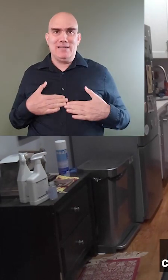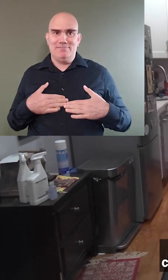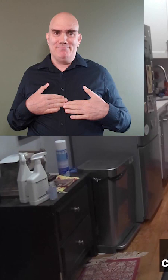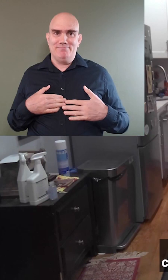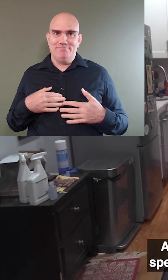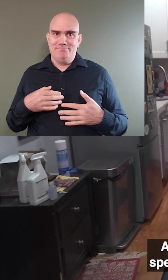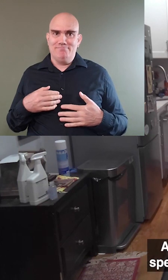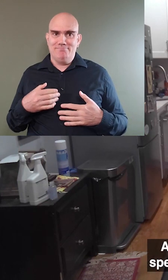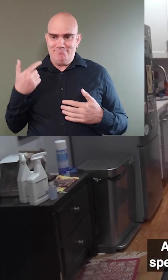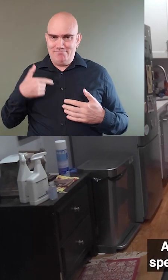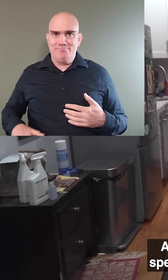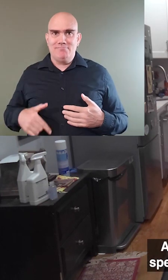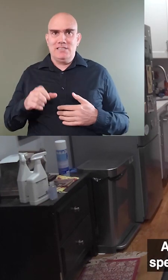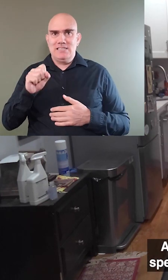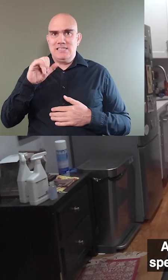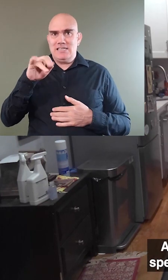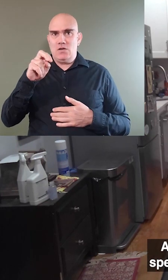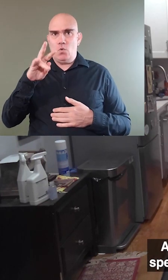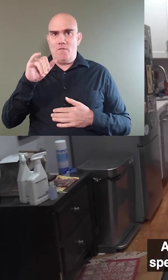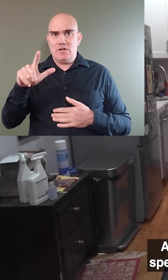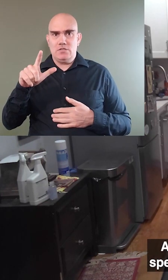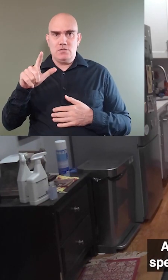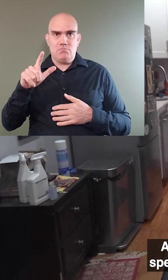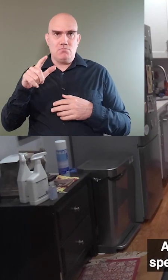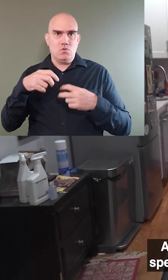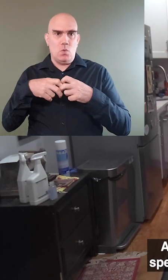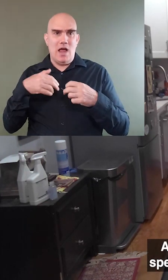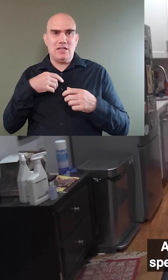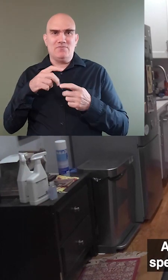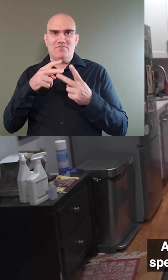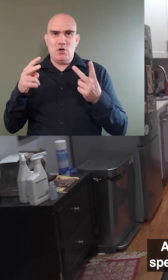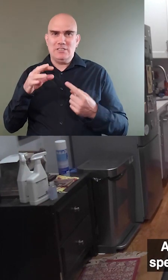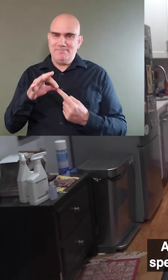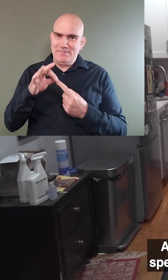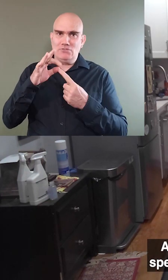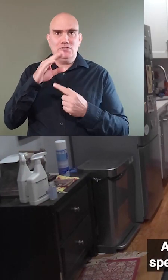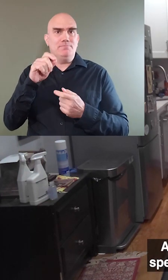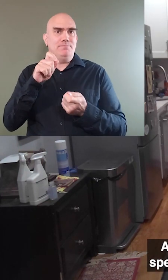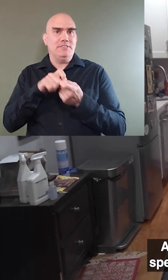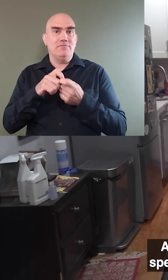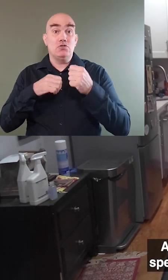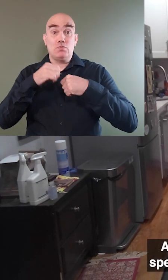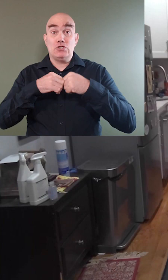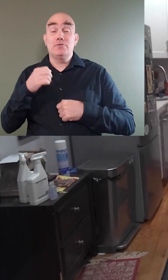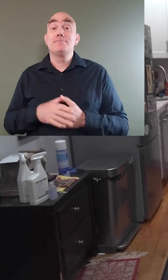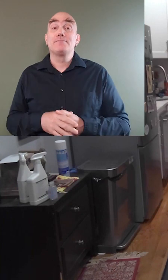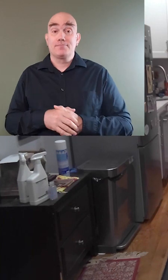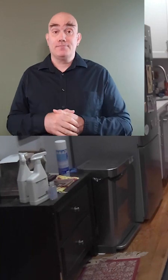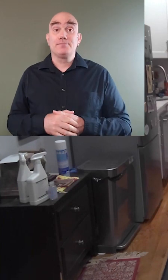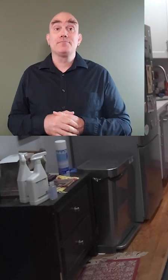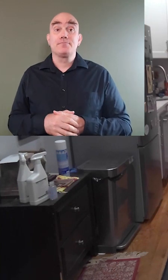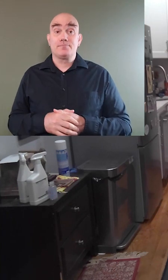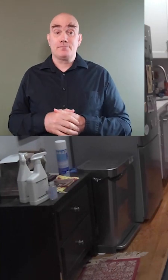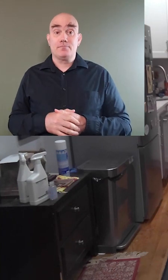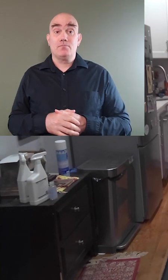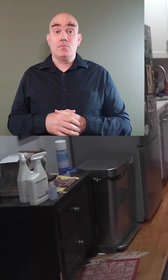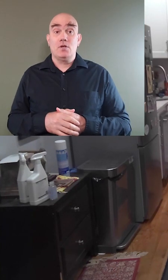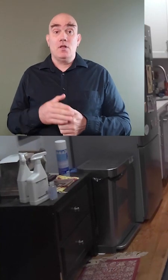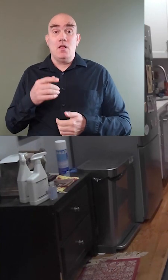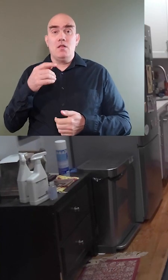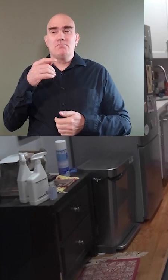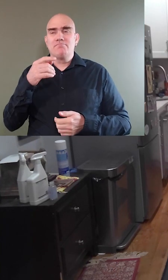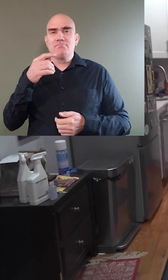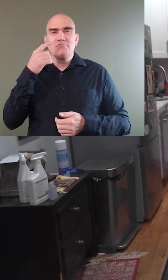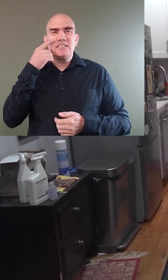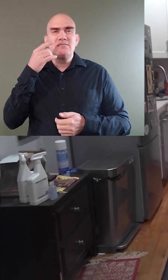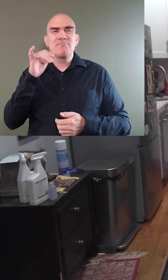body. A synovial joint has a very special and specific structure. Think of